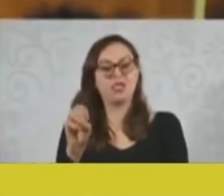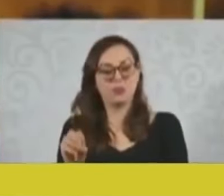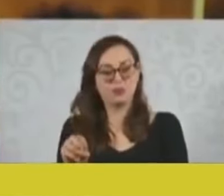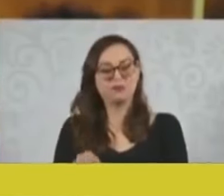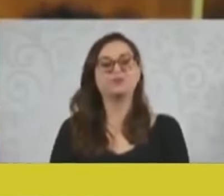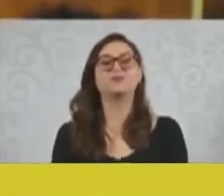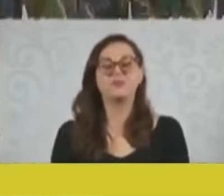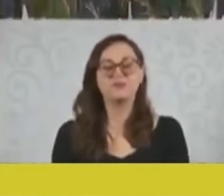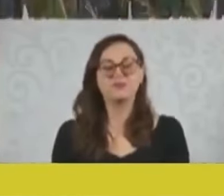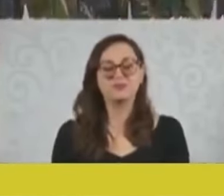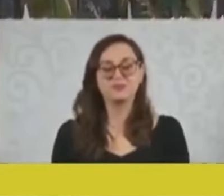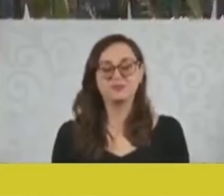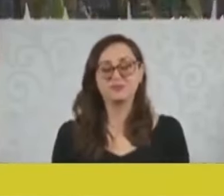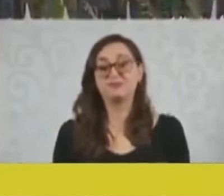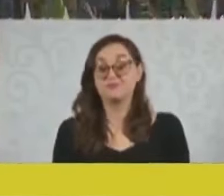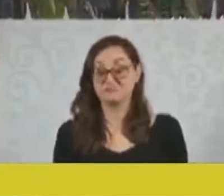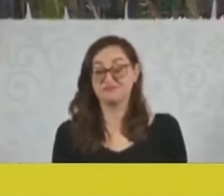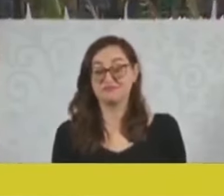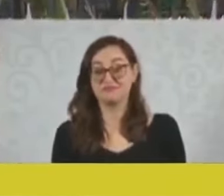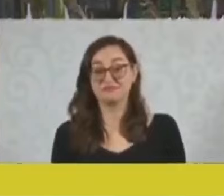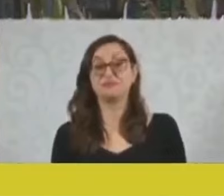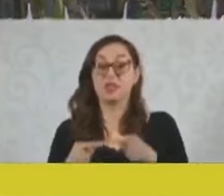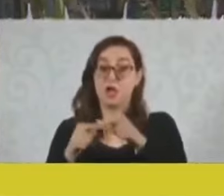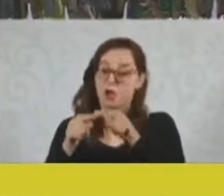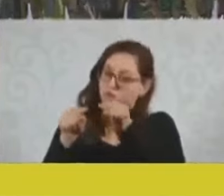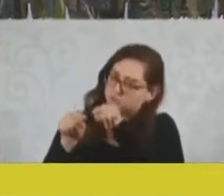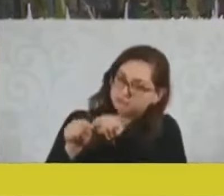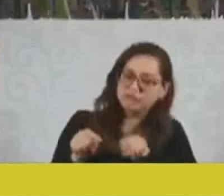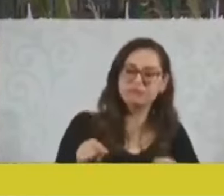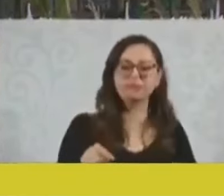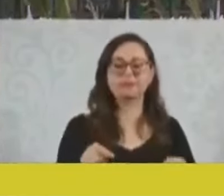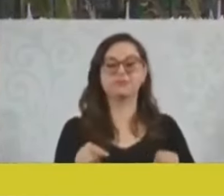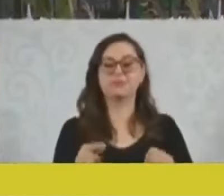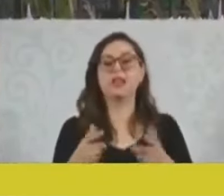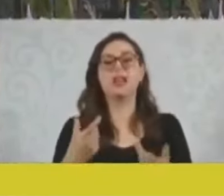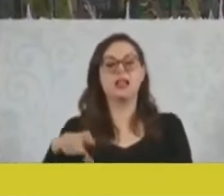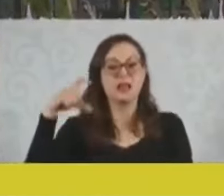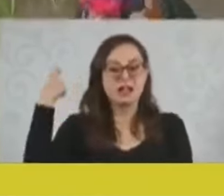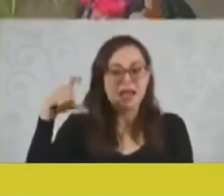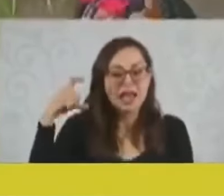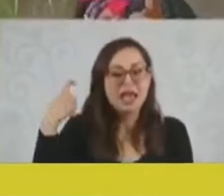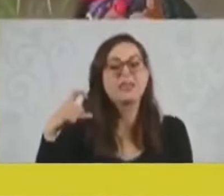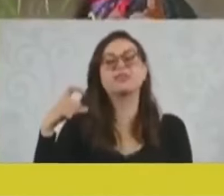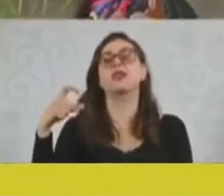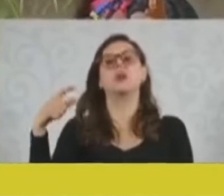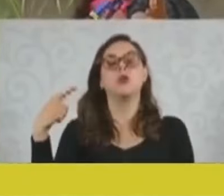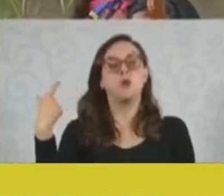And Saltillo, Monterrey, Nuevo Laredo. And on the other side, through the Pacific,